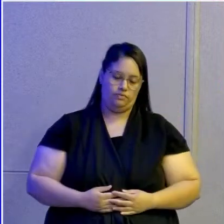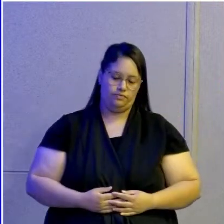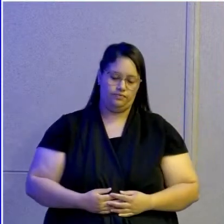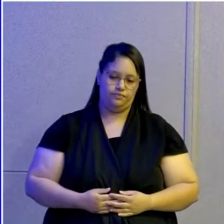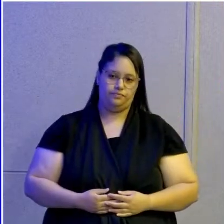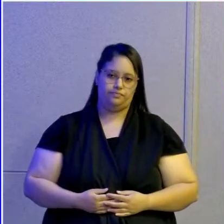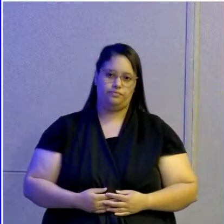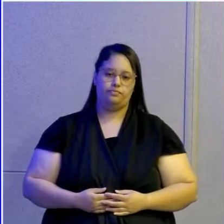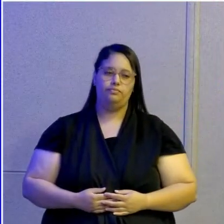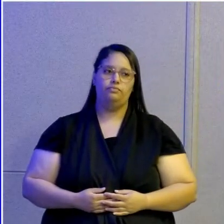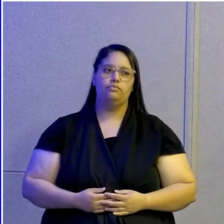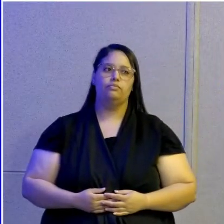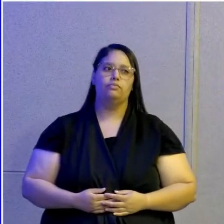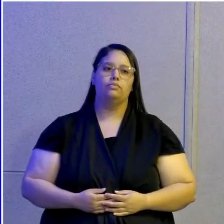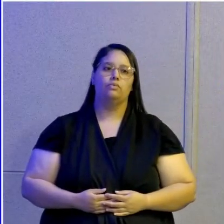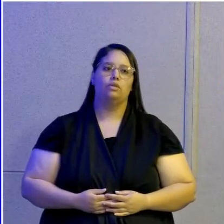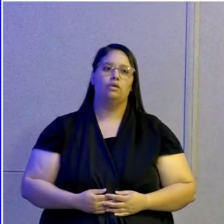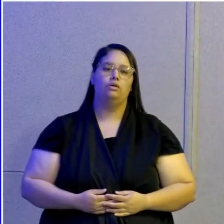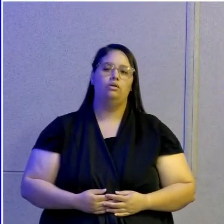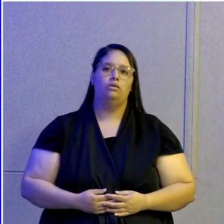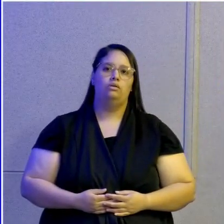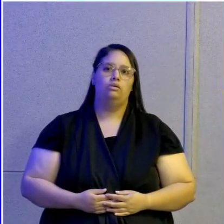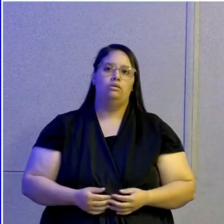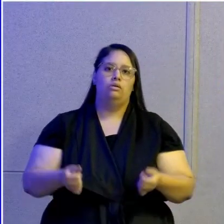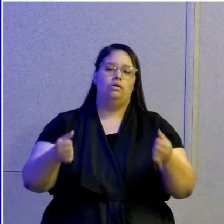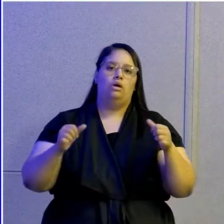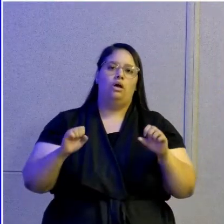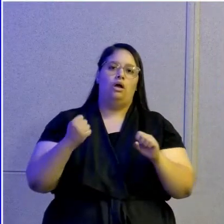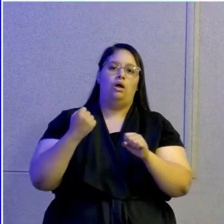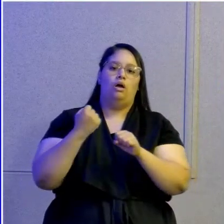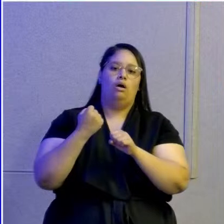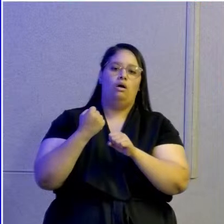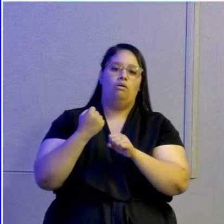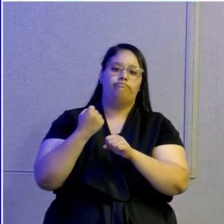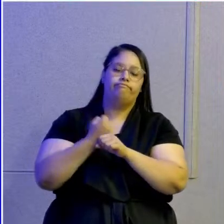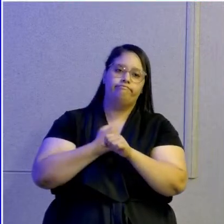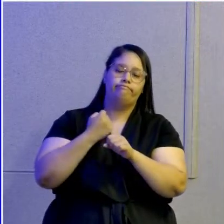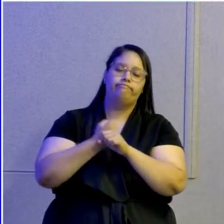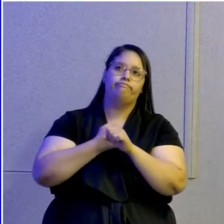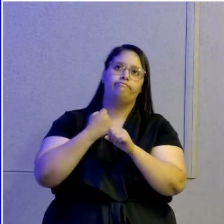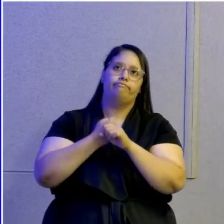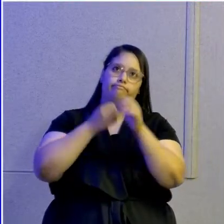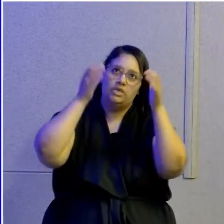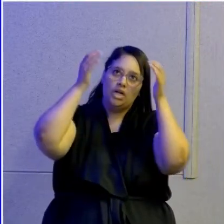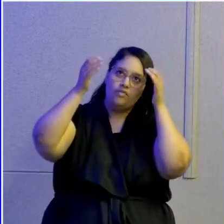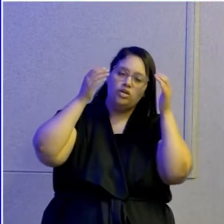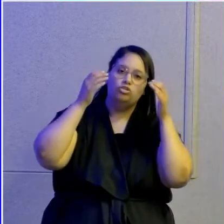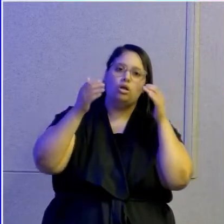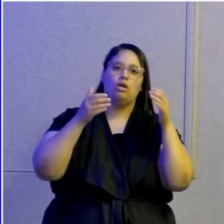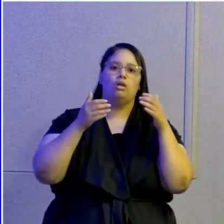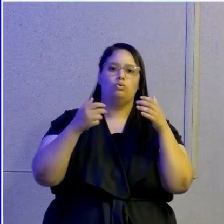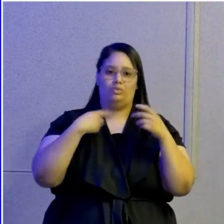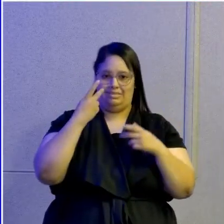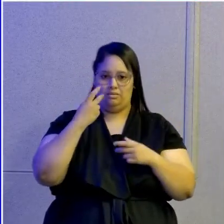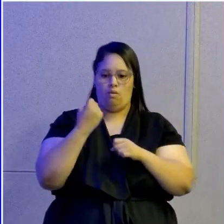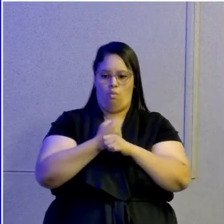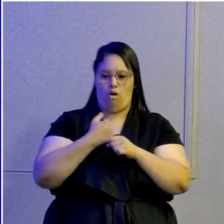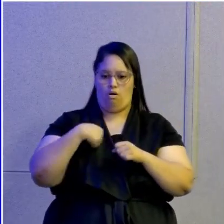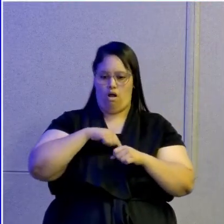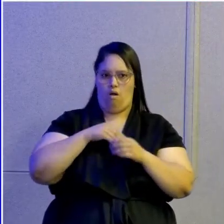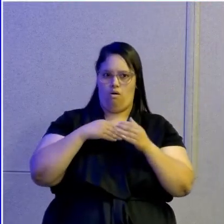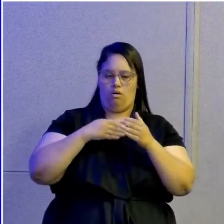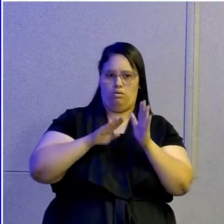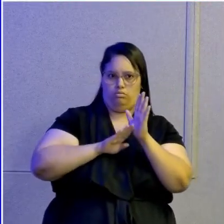the impact of the work and in terms of the innovation, we can see we're moving very quickly in that row. Now, this is a